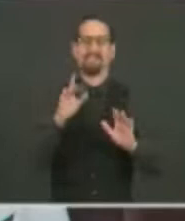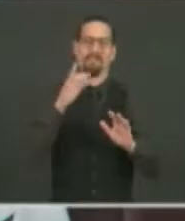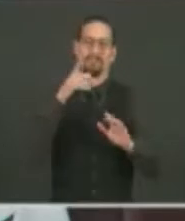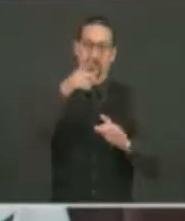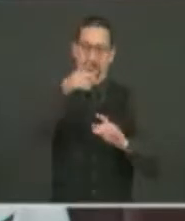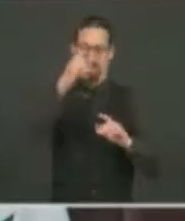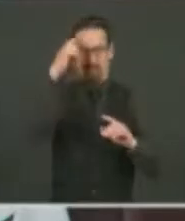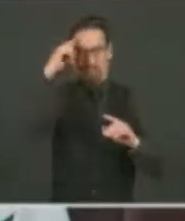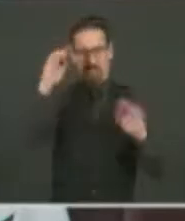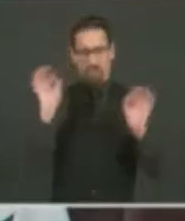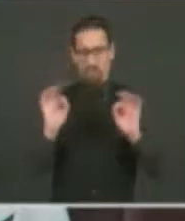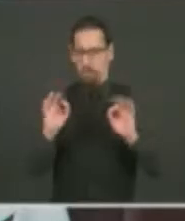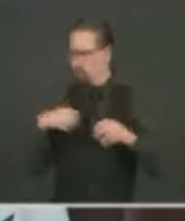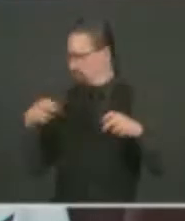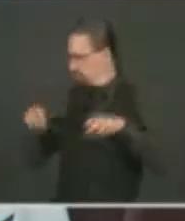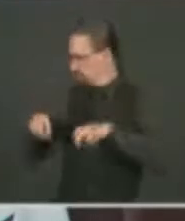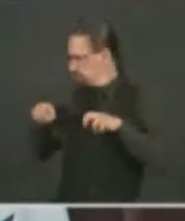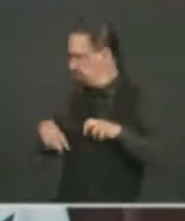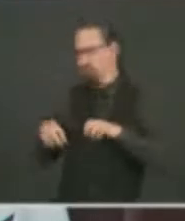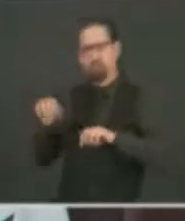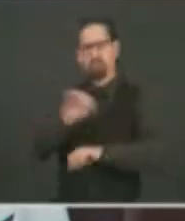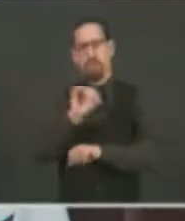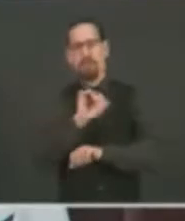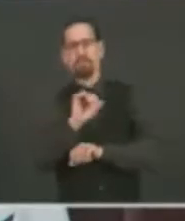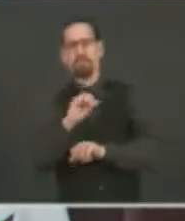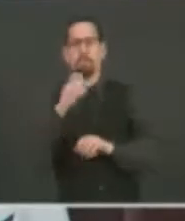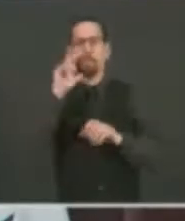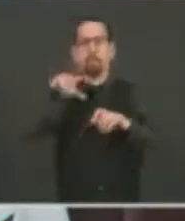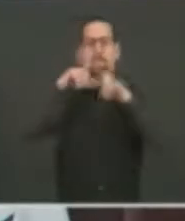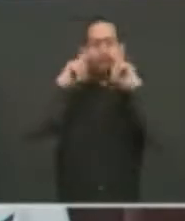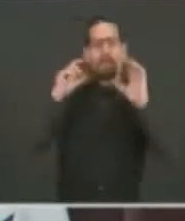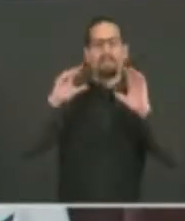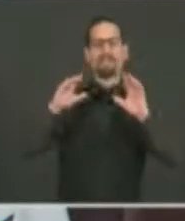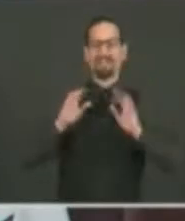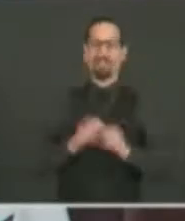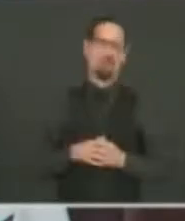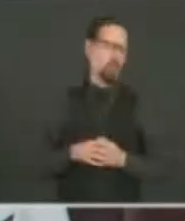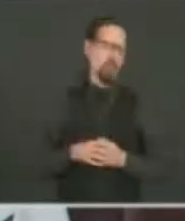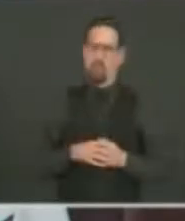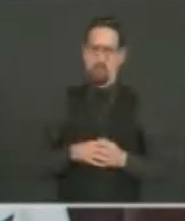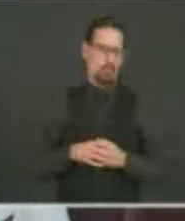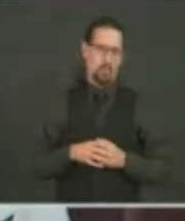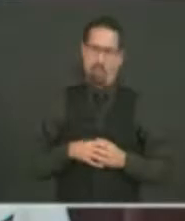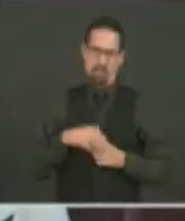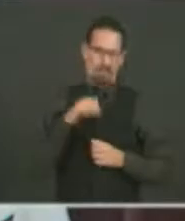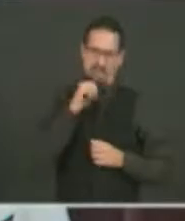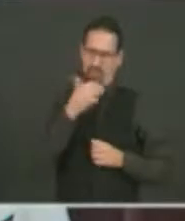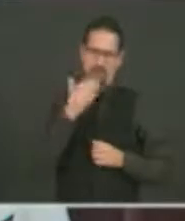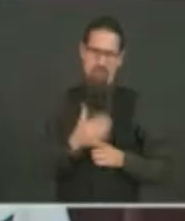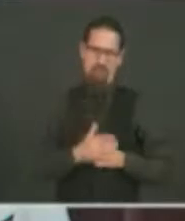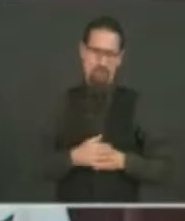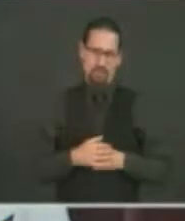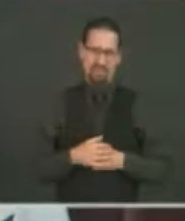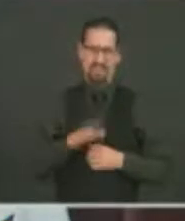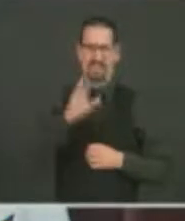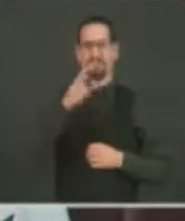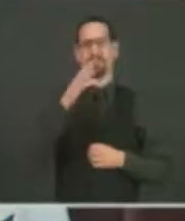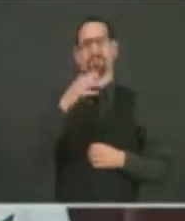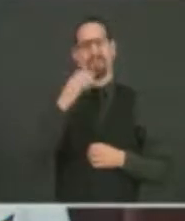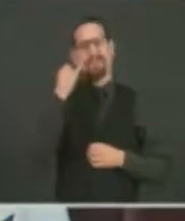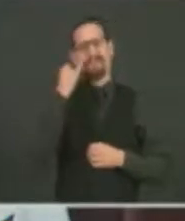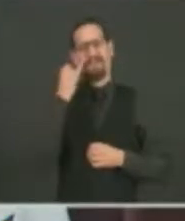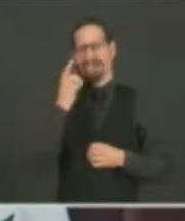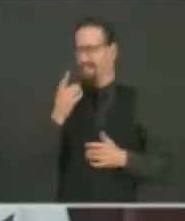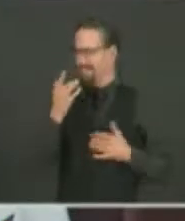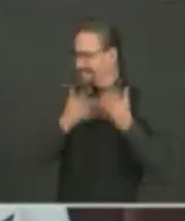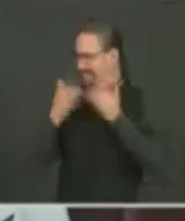on, that's not the best thing to do. So obviously, if you have to carpool, fine, but please wear your mask, keep the windows down,